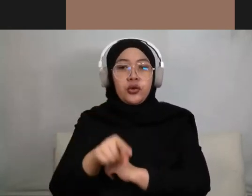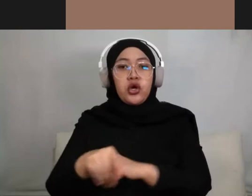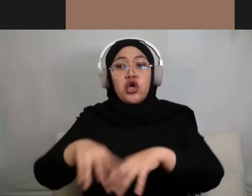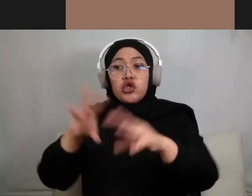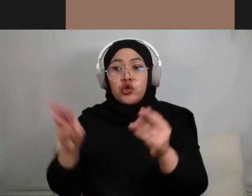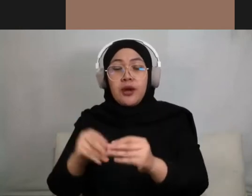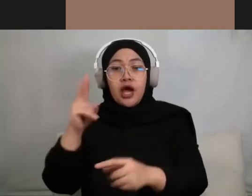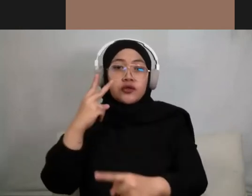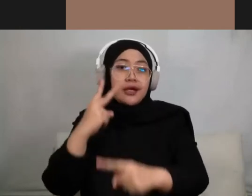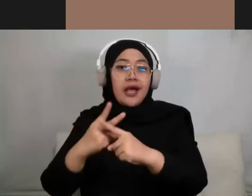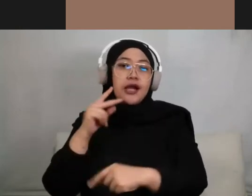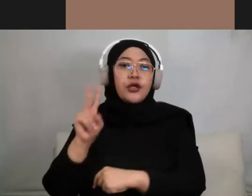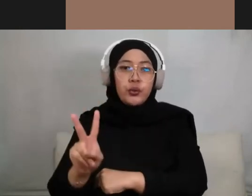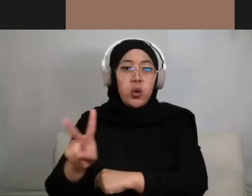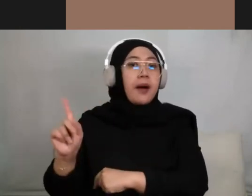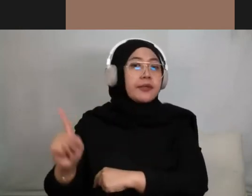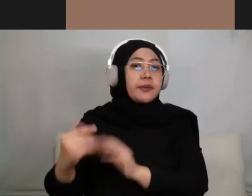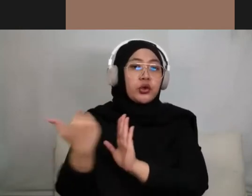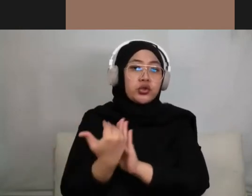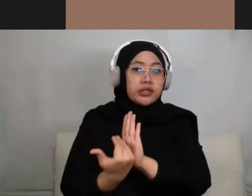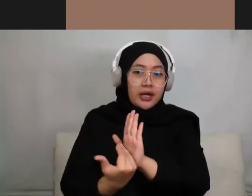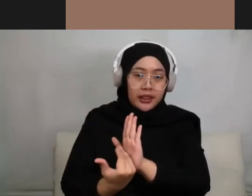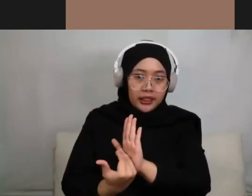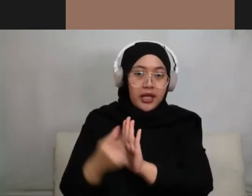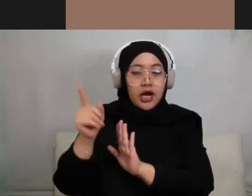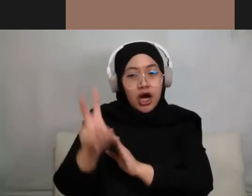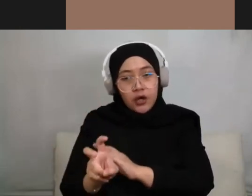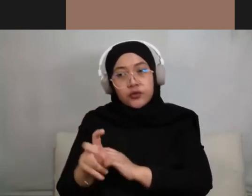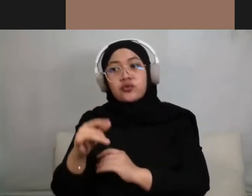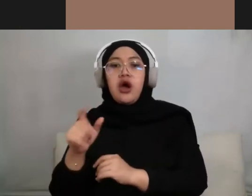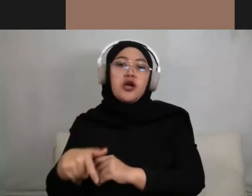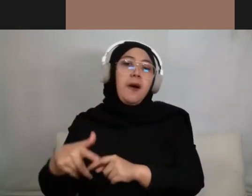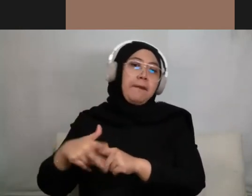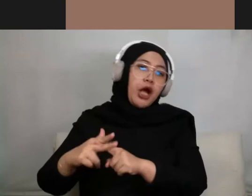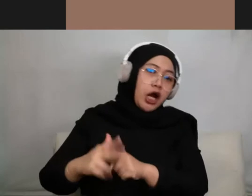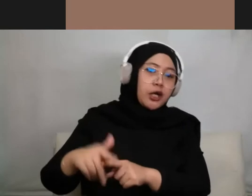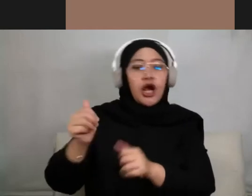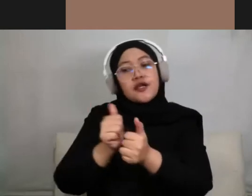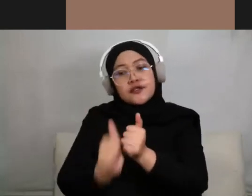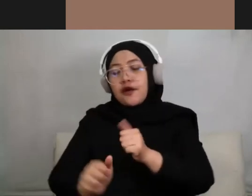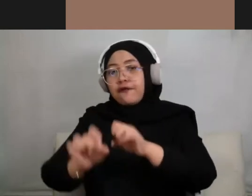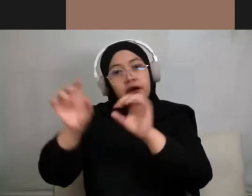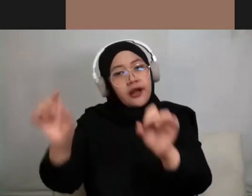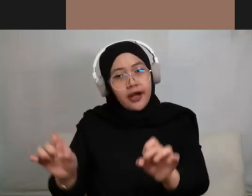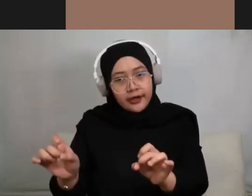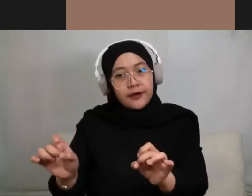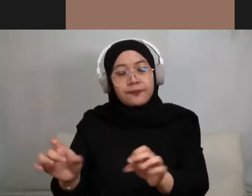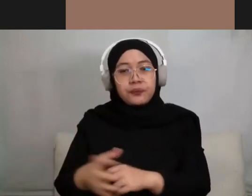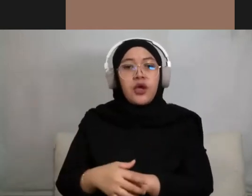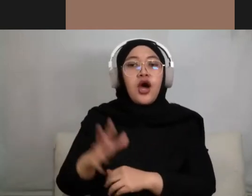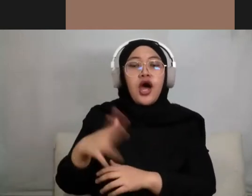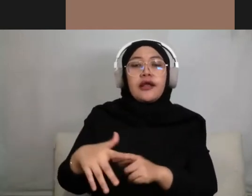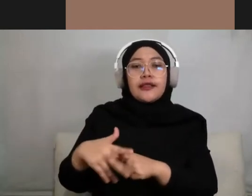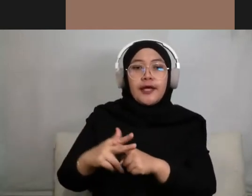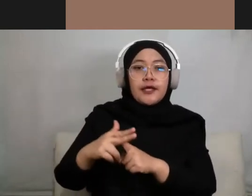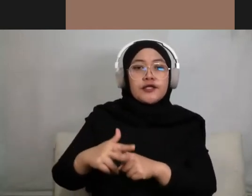requirement is that some mechanical technicians are there, and the majorly electrical technicians are there, and the AC electricians